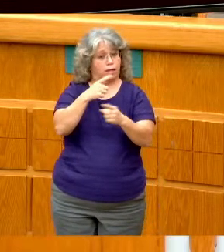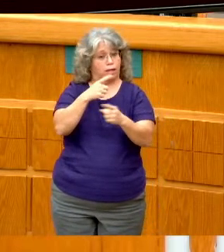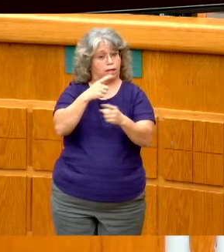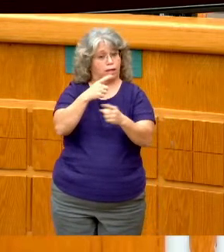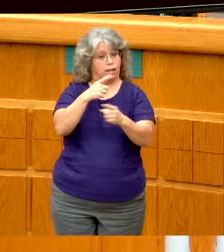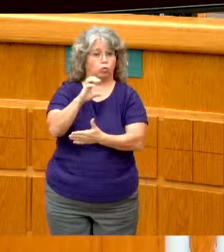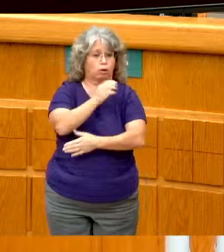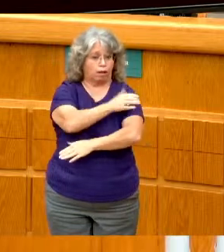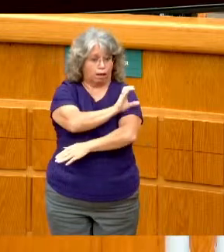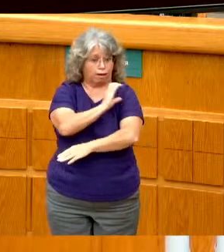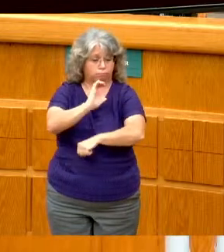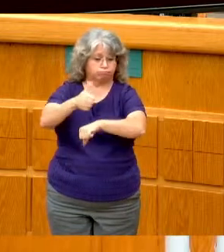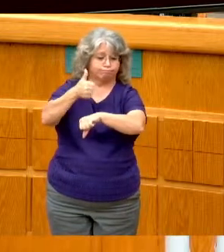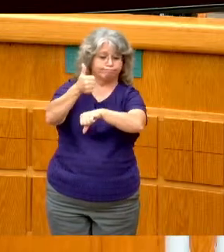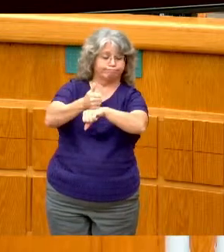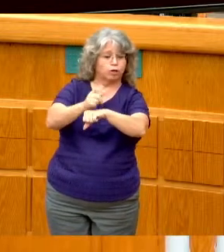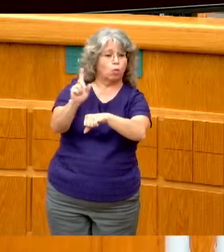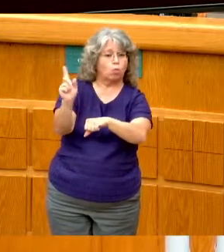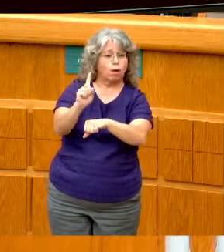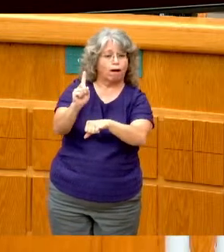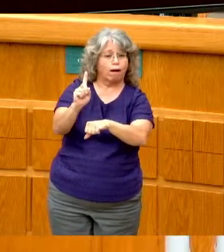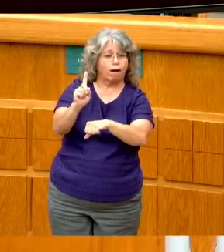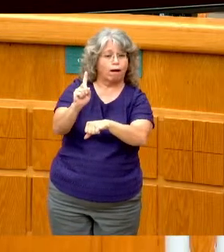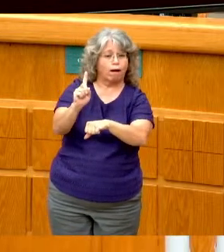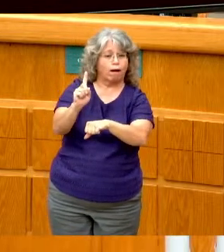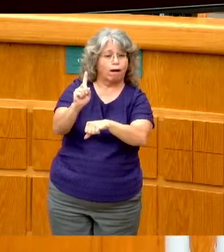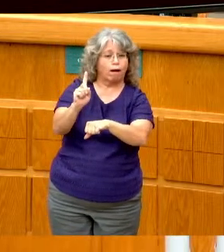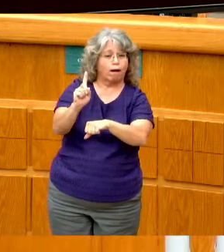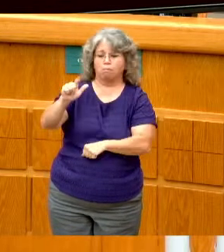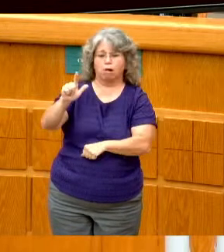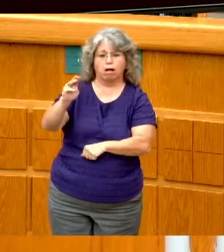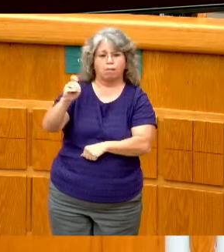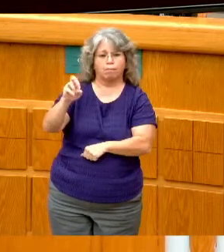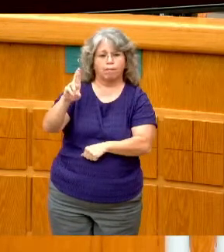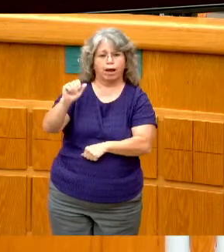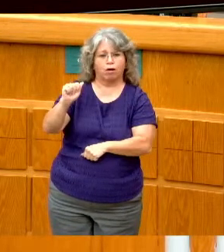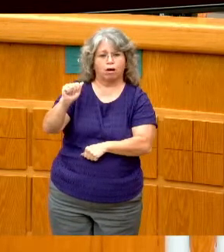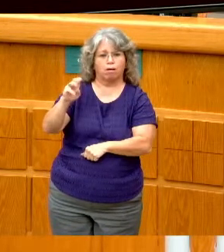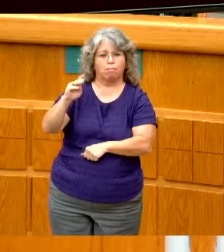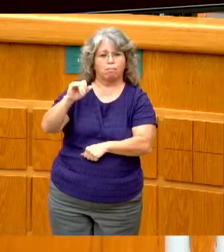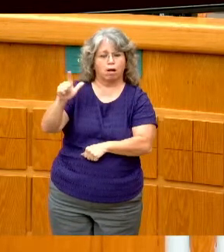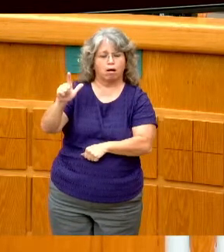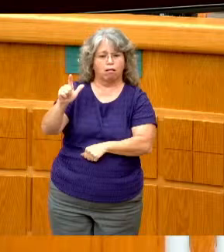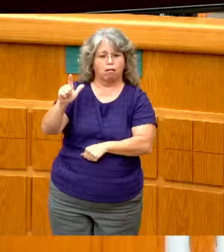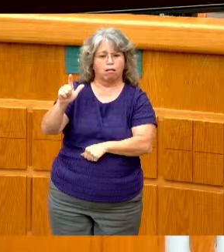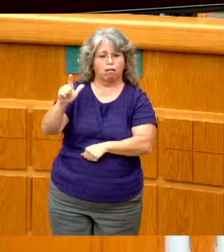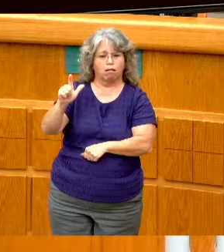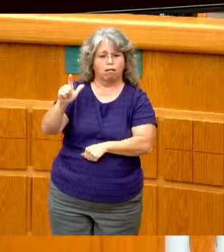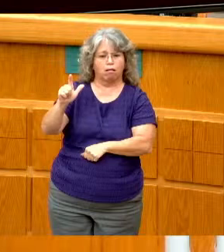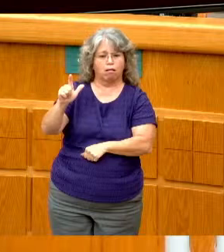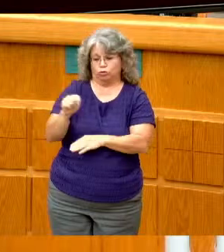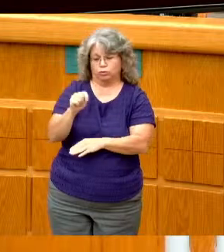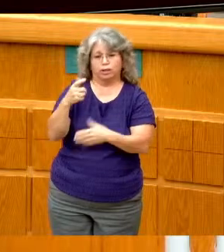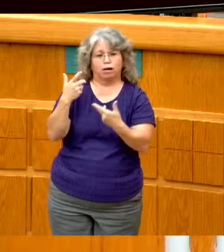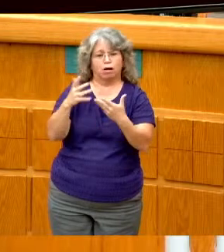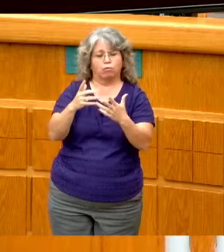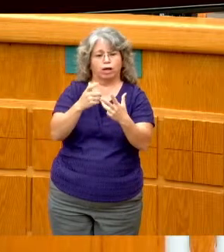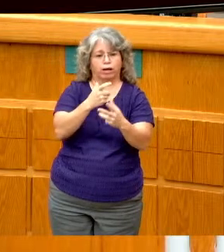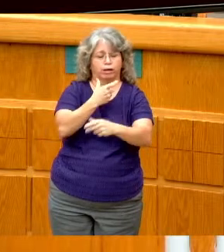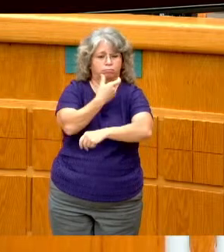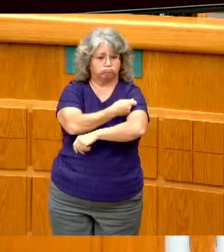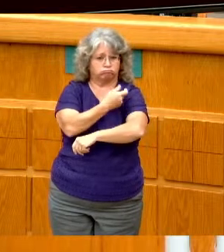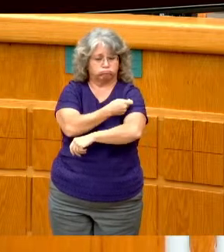clinic opened up on Tuesday, this past Tuesday, April 13th, and has already administered over